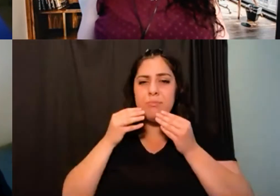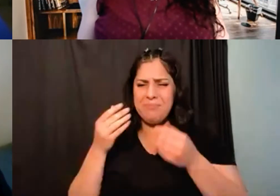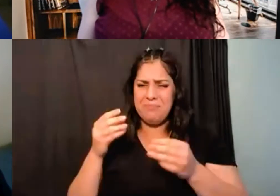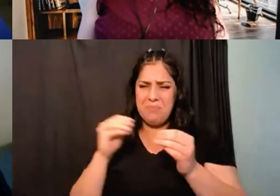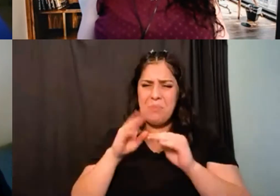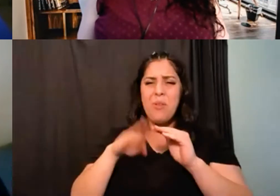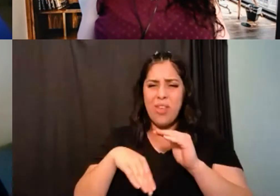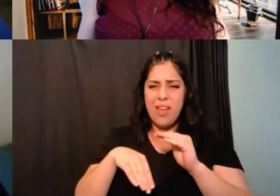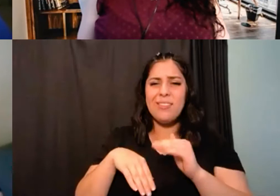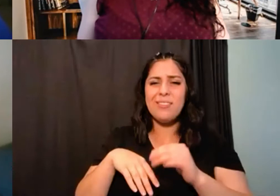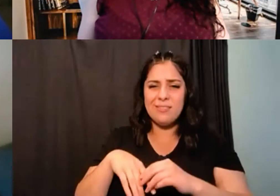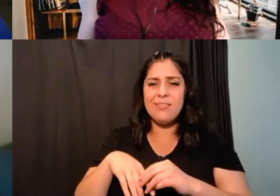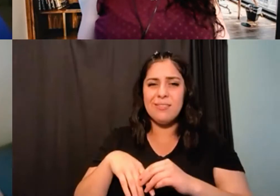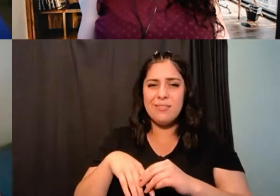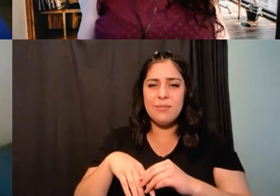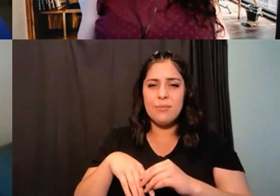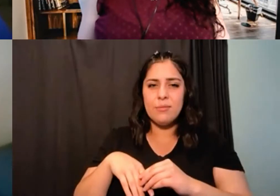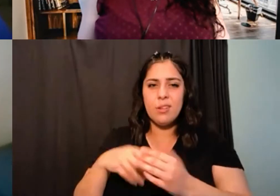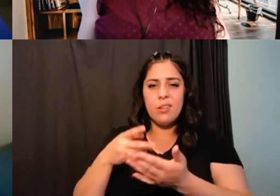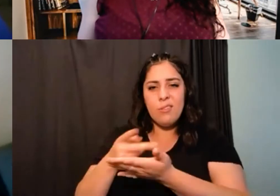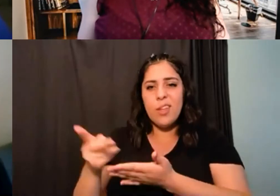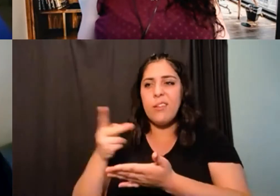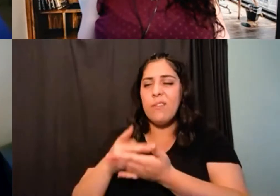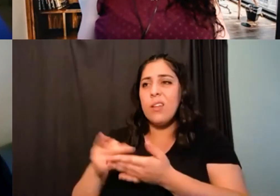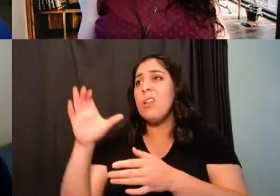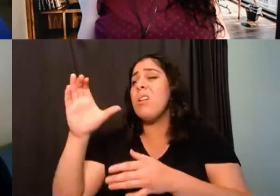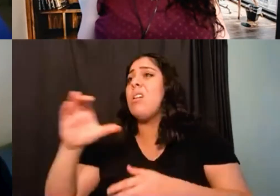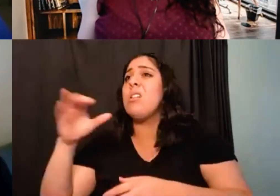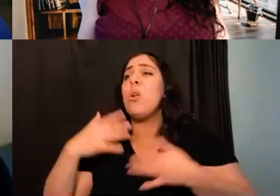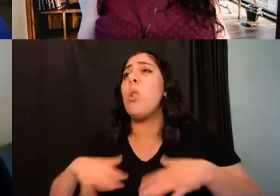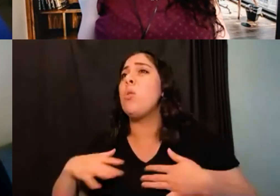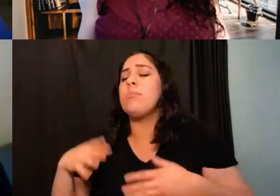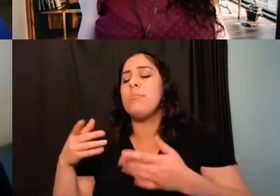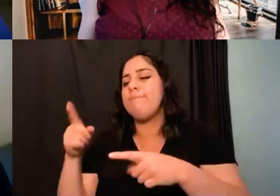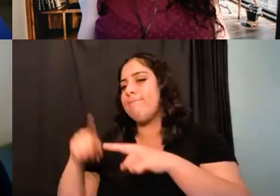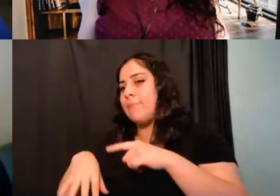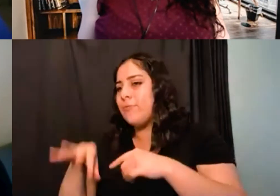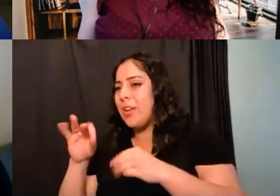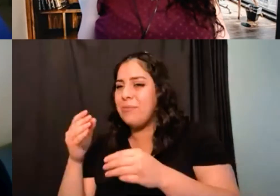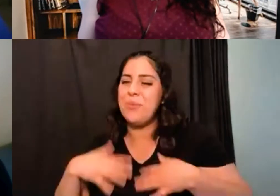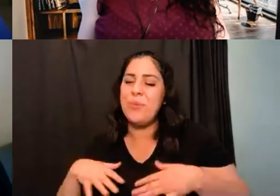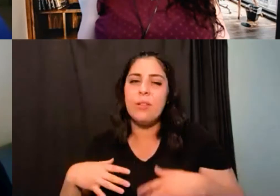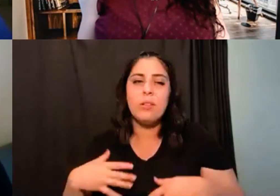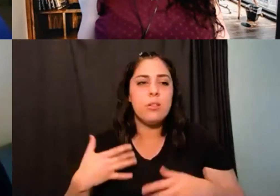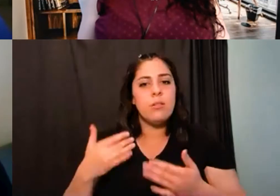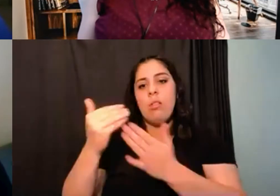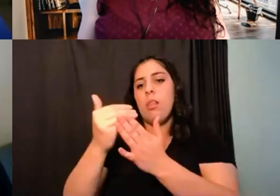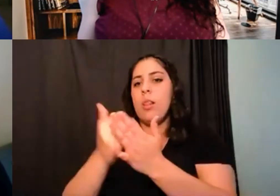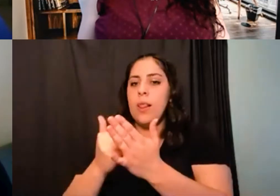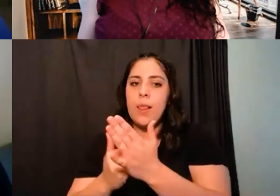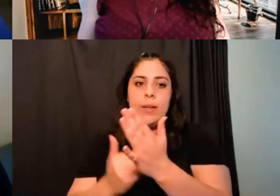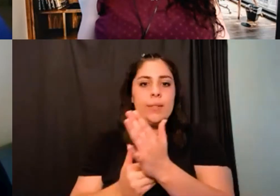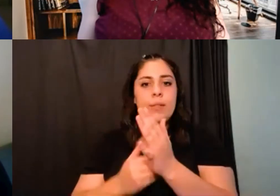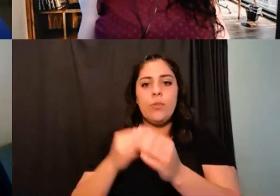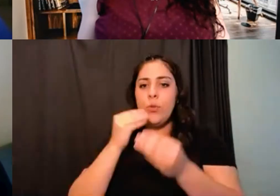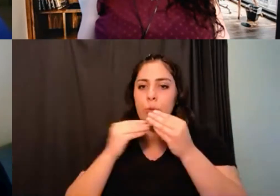than a series of failed shopping trips, list of what to eat, what not to eat, and when to